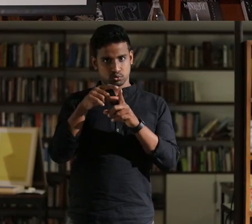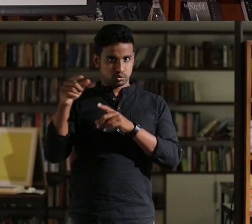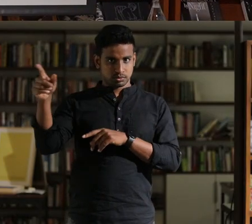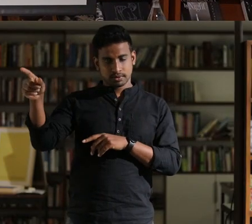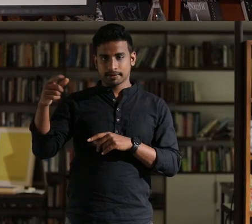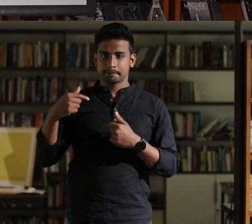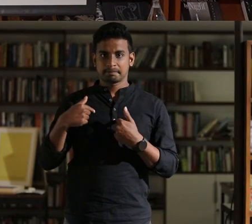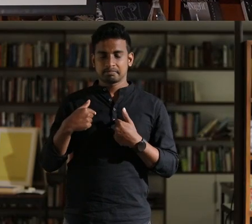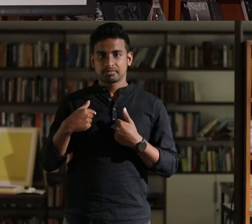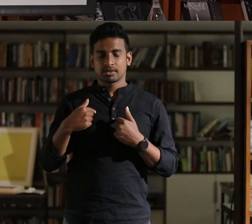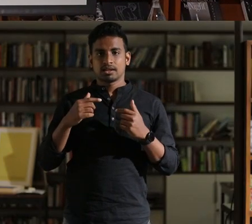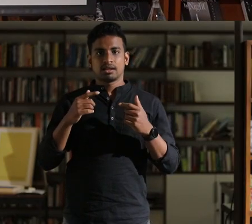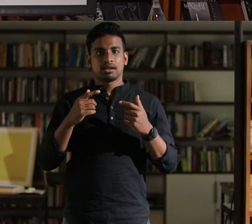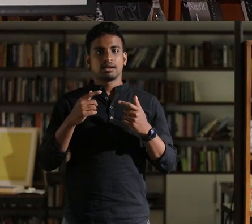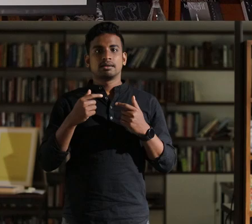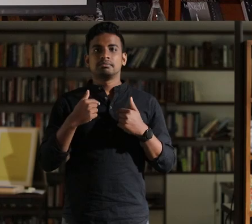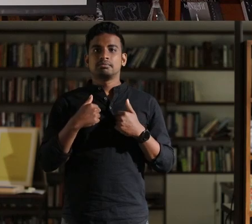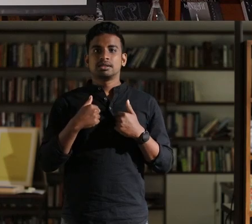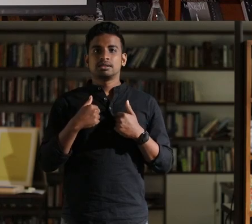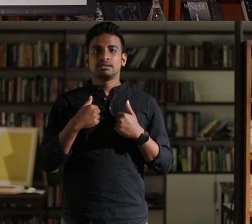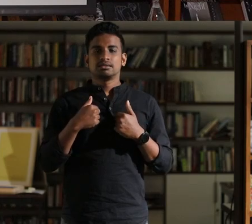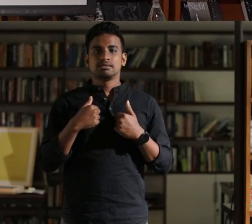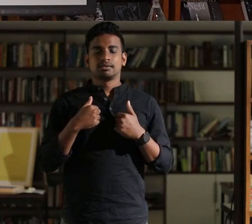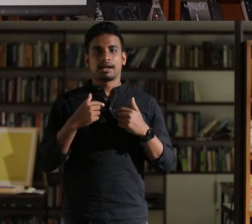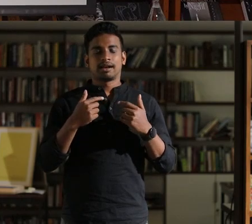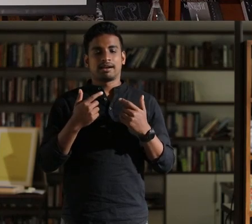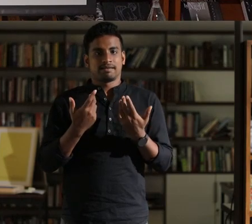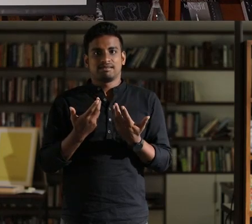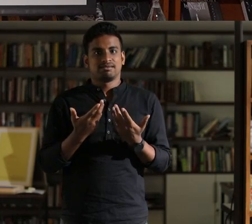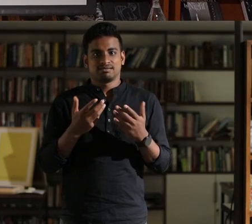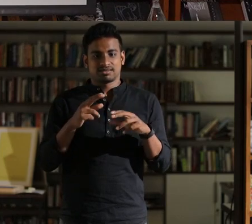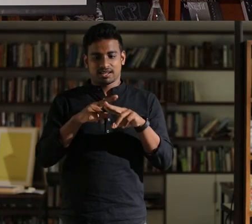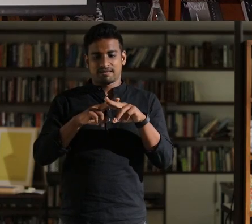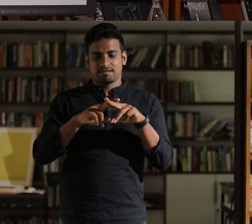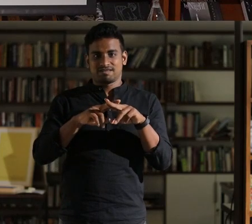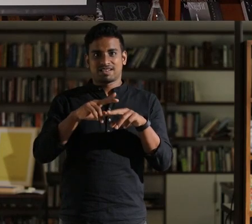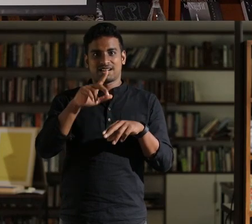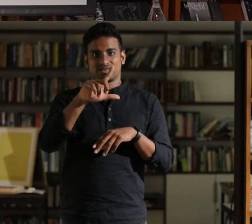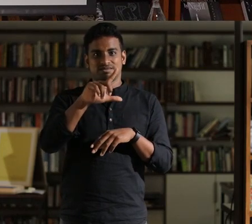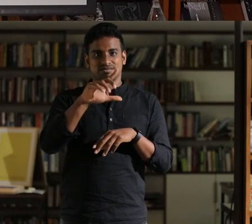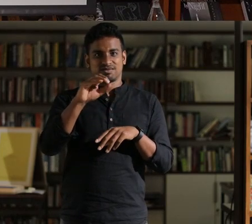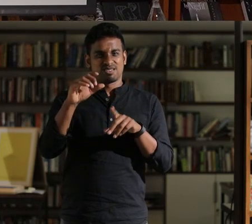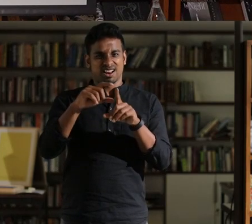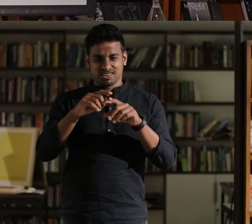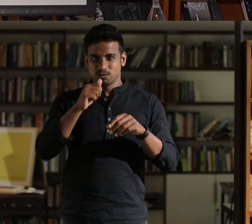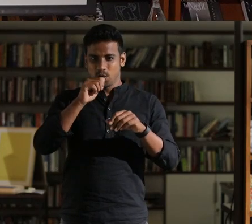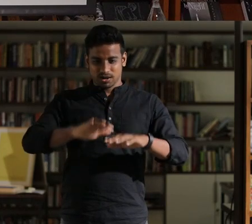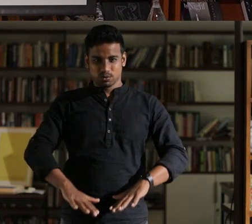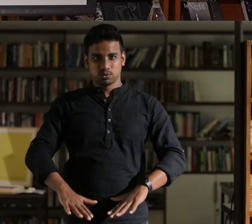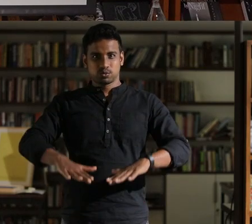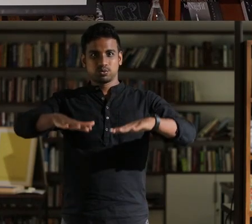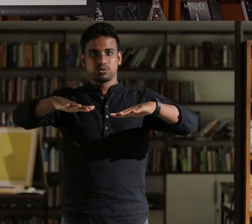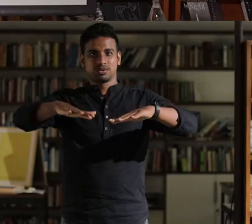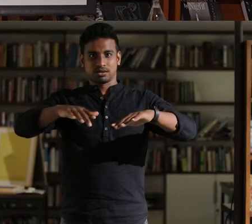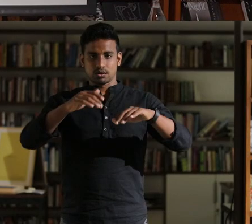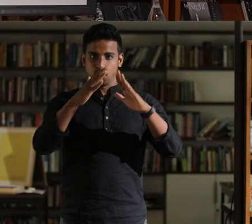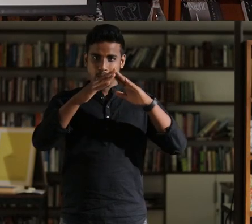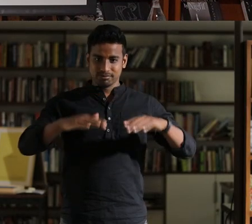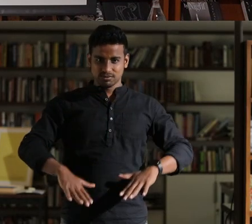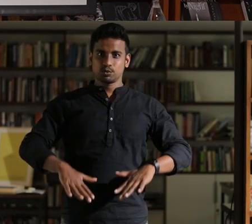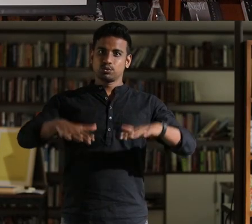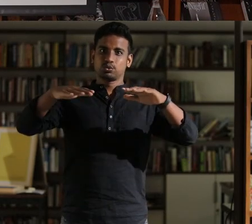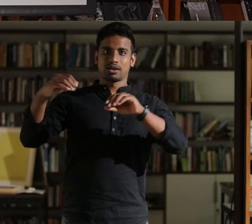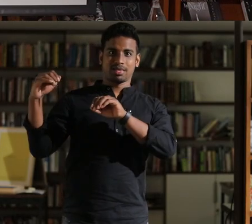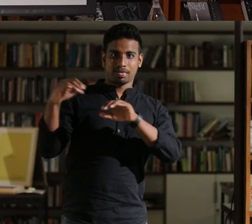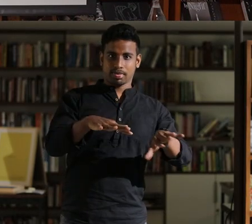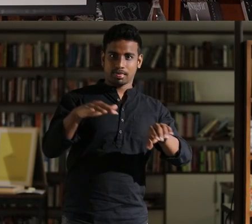trying to block the flow of water, but it's water. So you stop the flow in one direction, it goes into another. So neighboring colonies